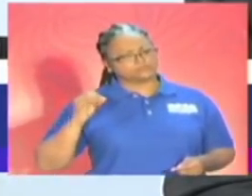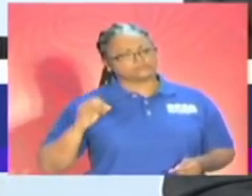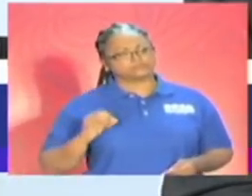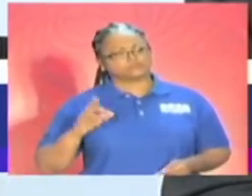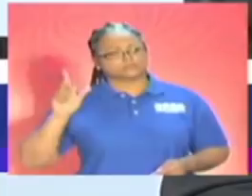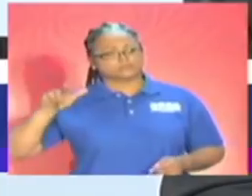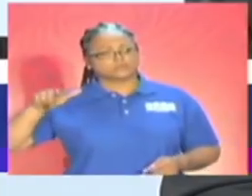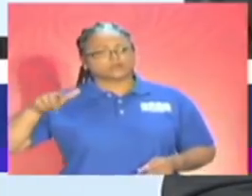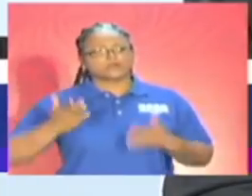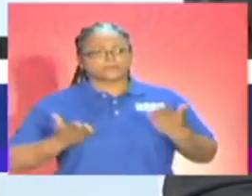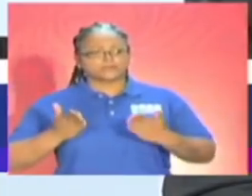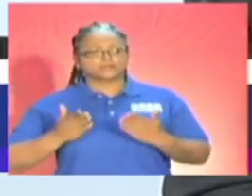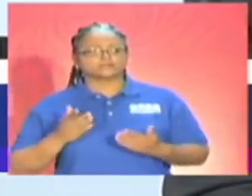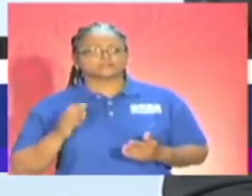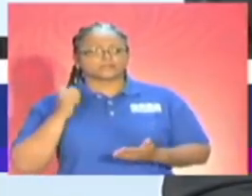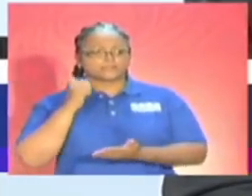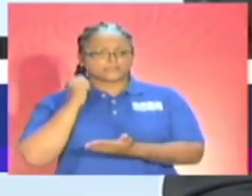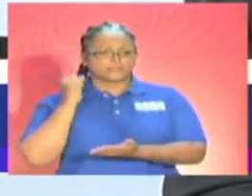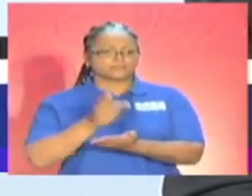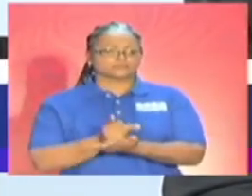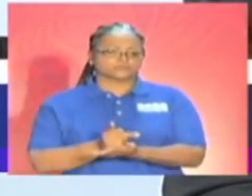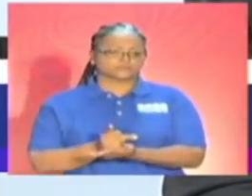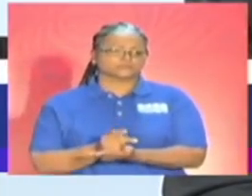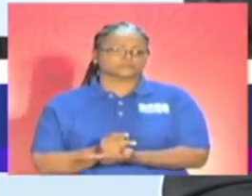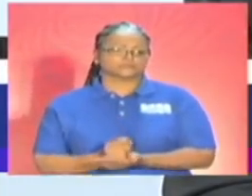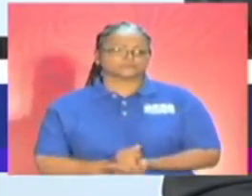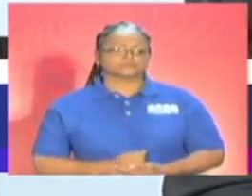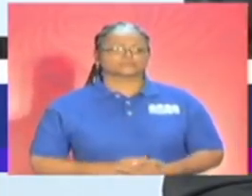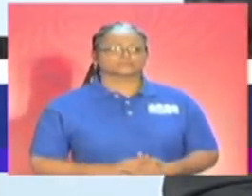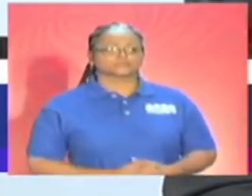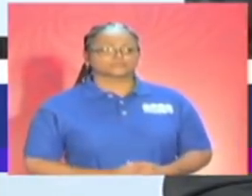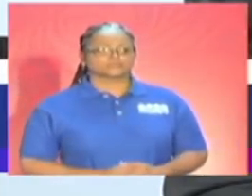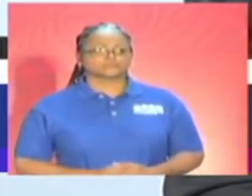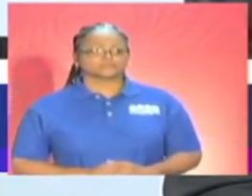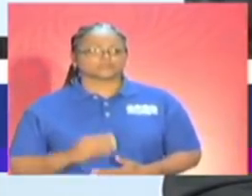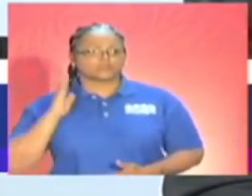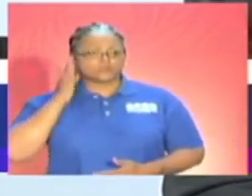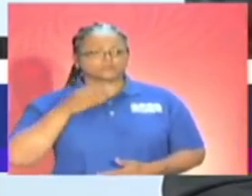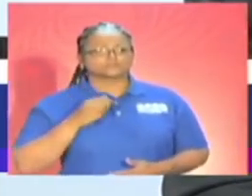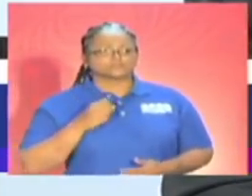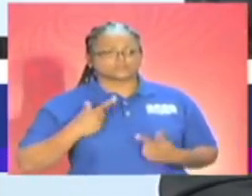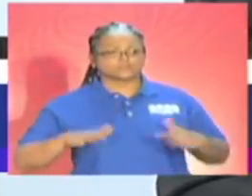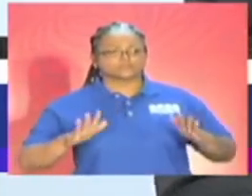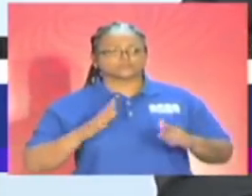that, then we'll have that available for that particular age group and that vulnerable group, 3 to 70.